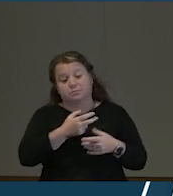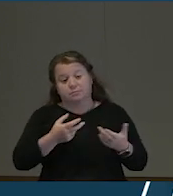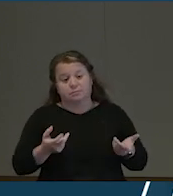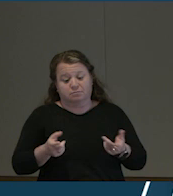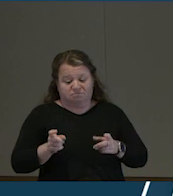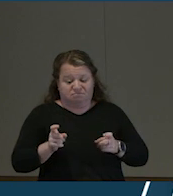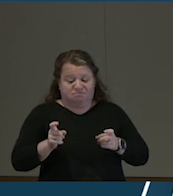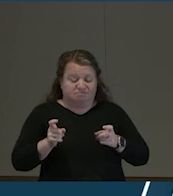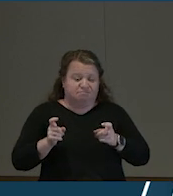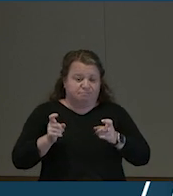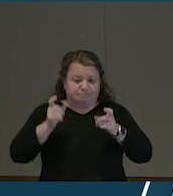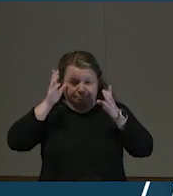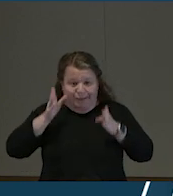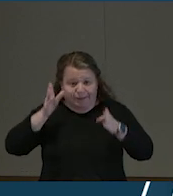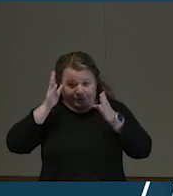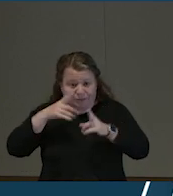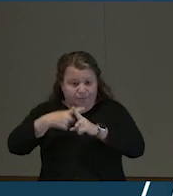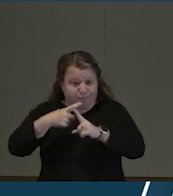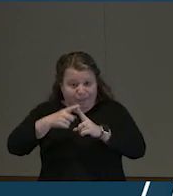giving that positive attention back to them.